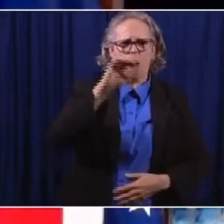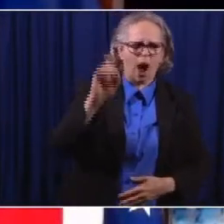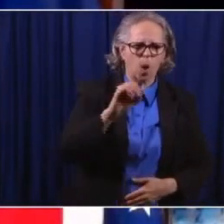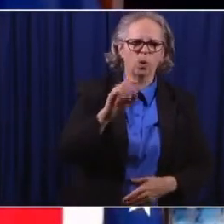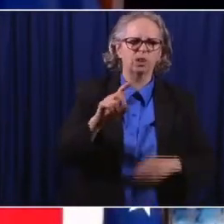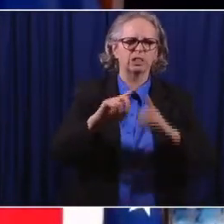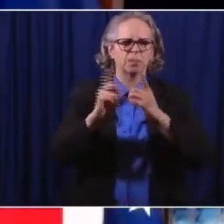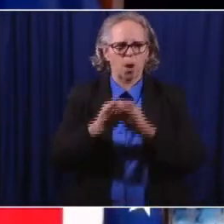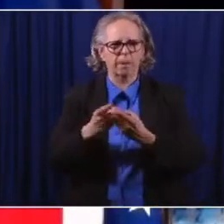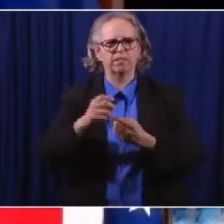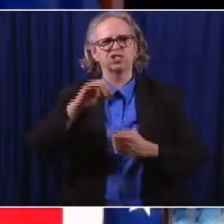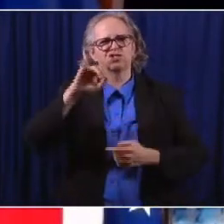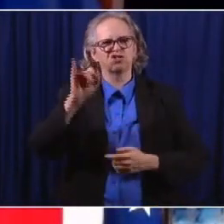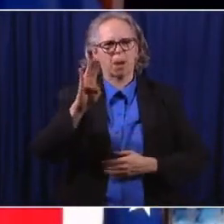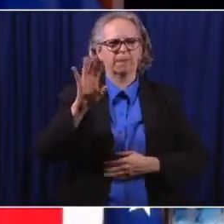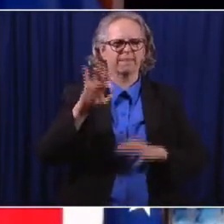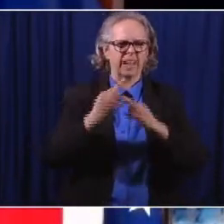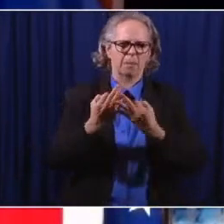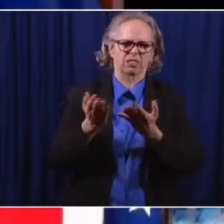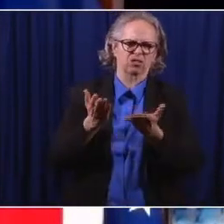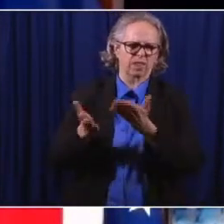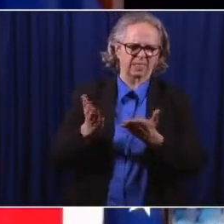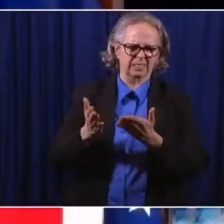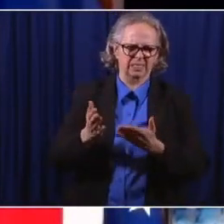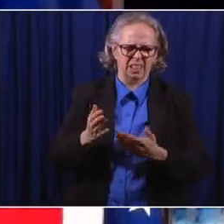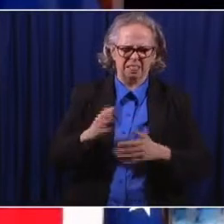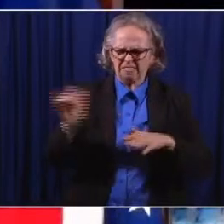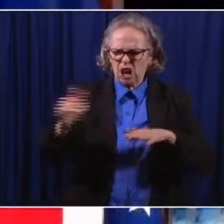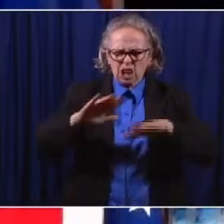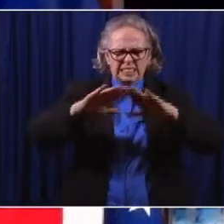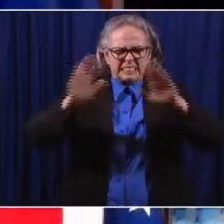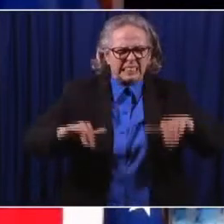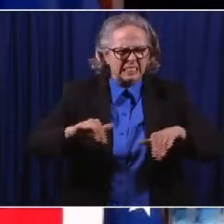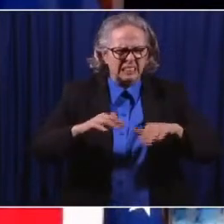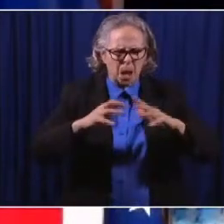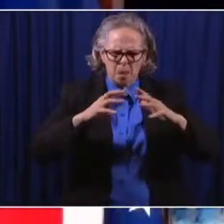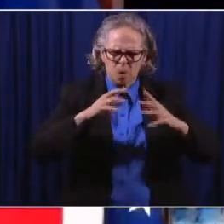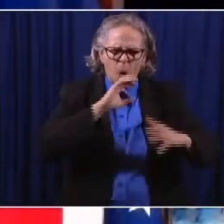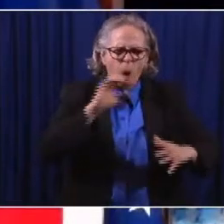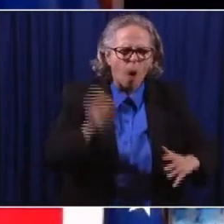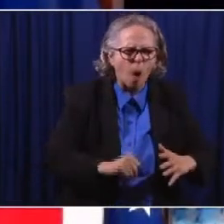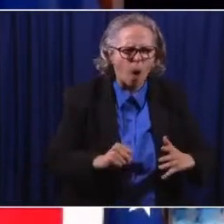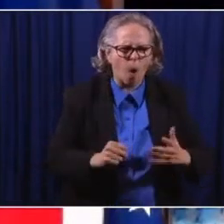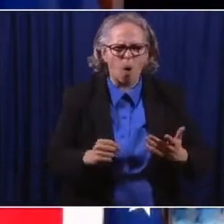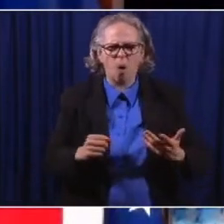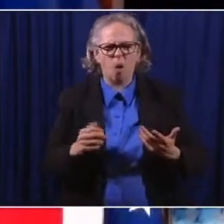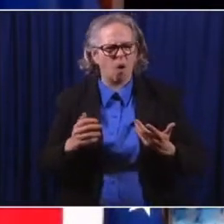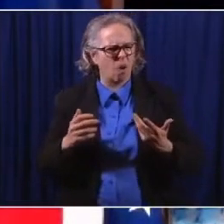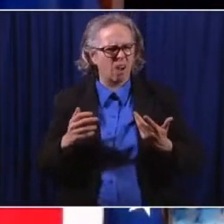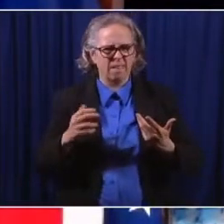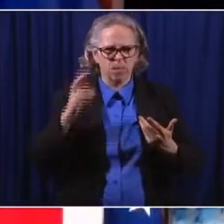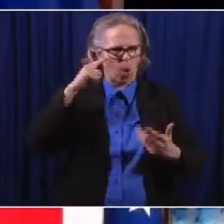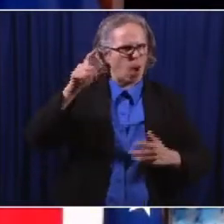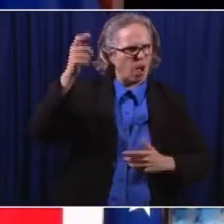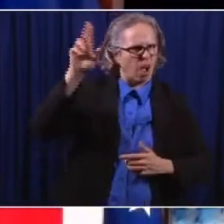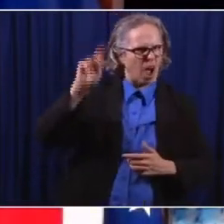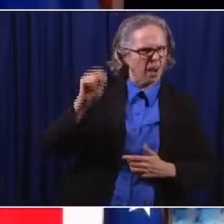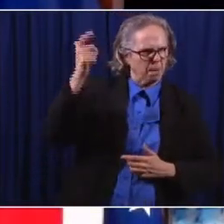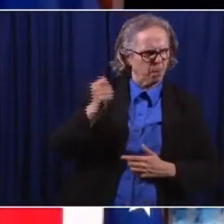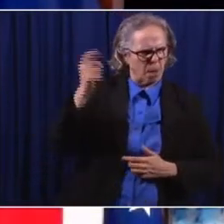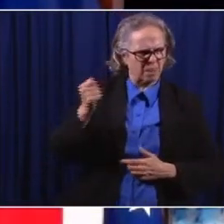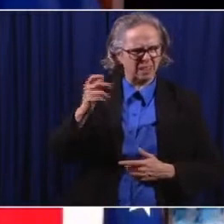claims. And we never got a chance to thank some of the people behind the scenes who stepped forward. And Progressive